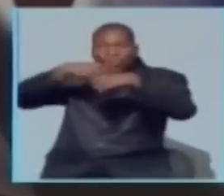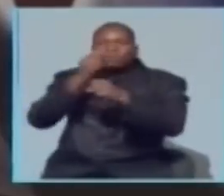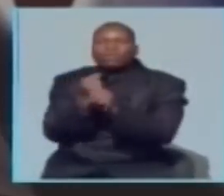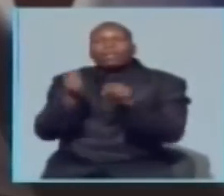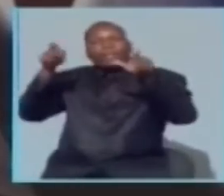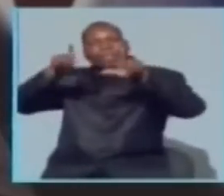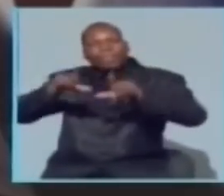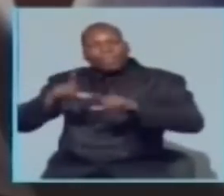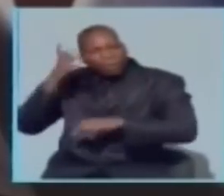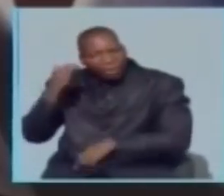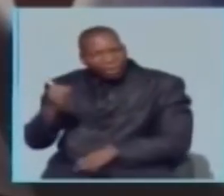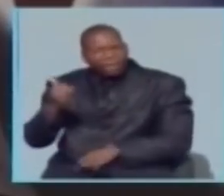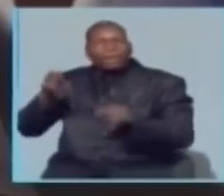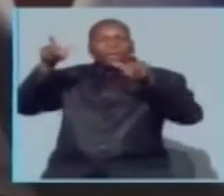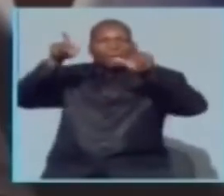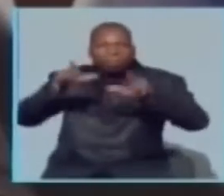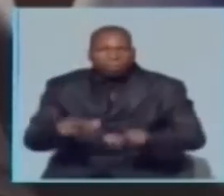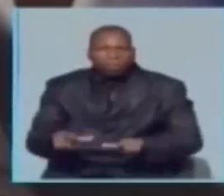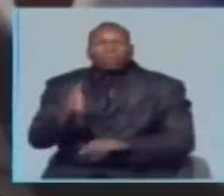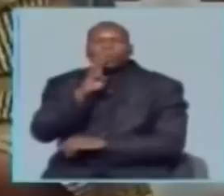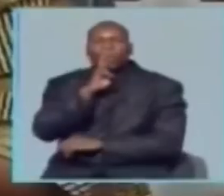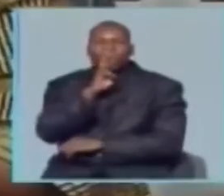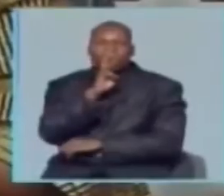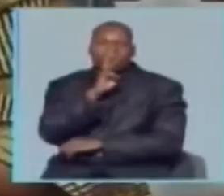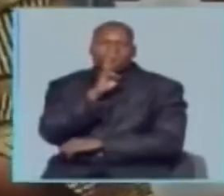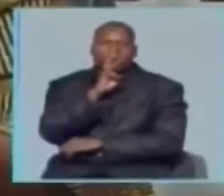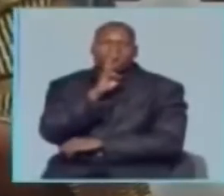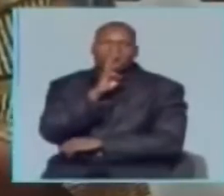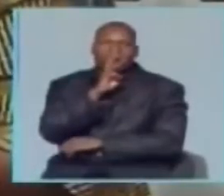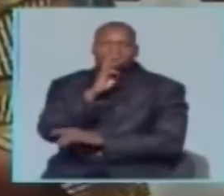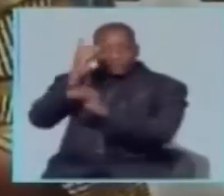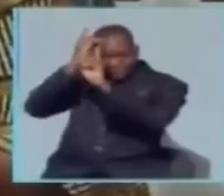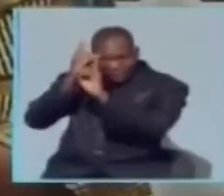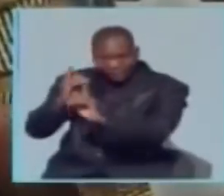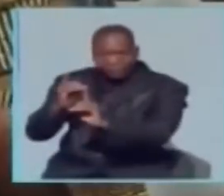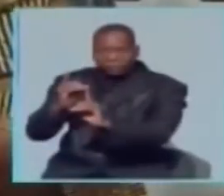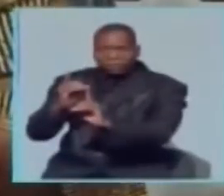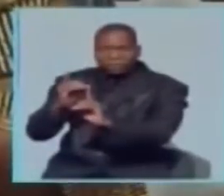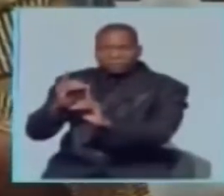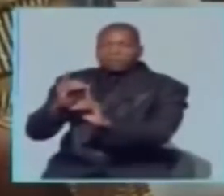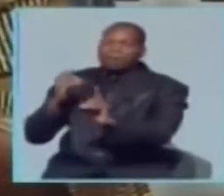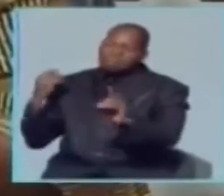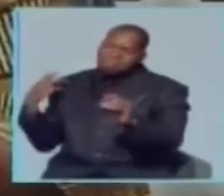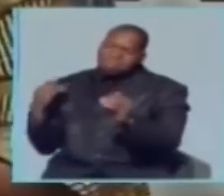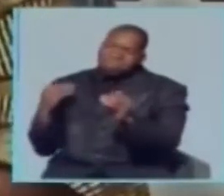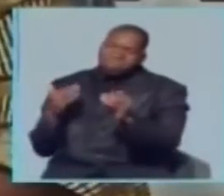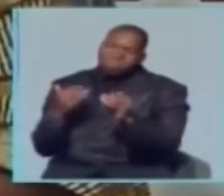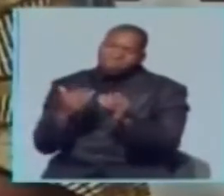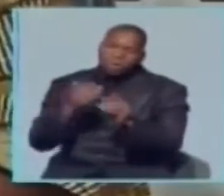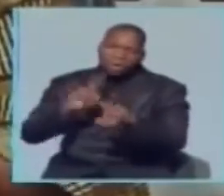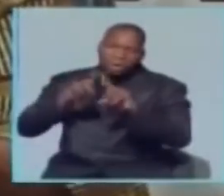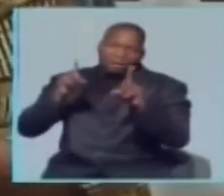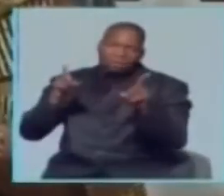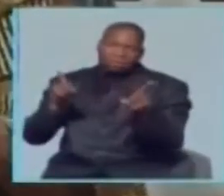because the water levels are low. So to me, those decisions were always there over time, but we couldn't do